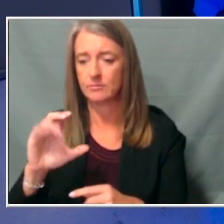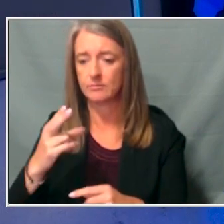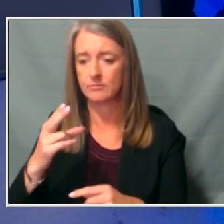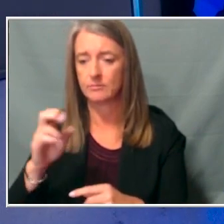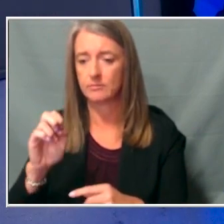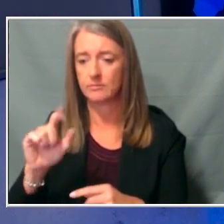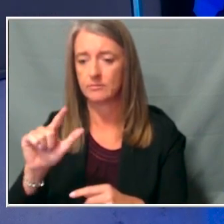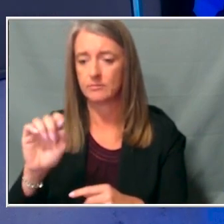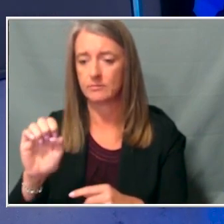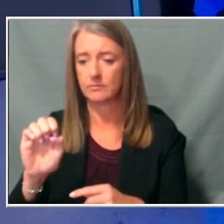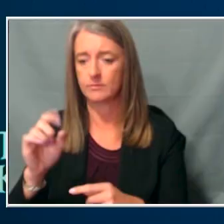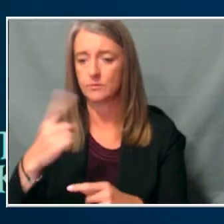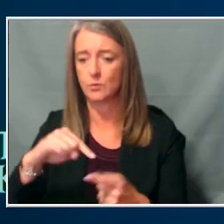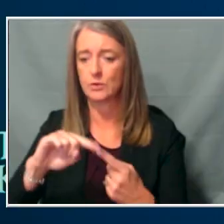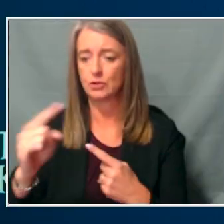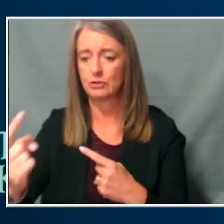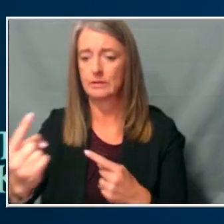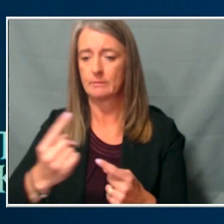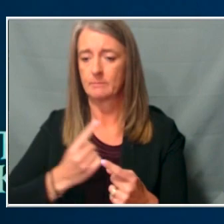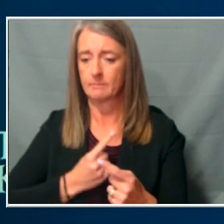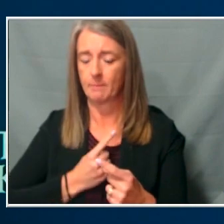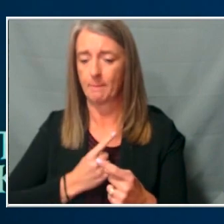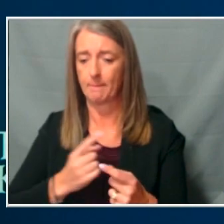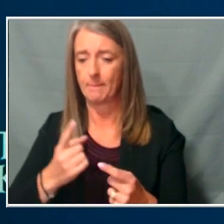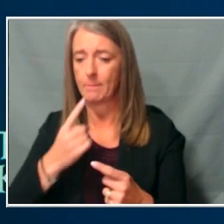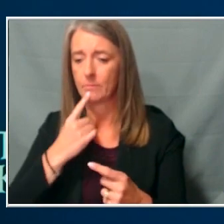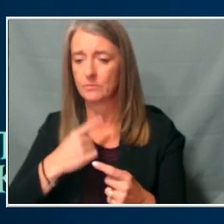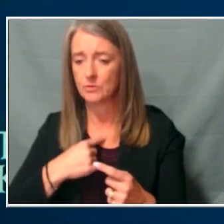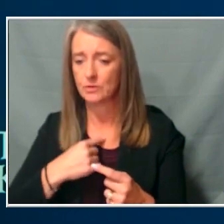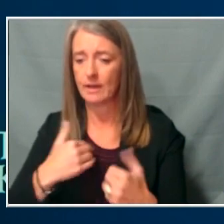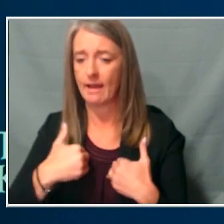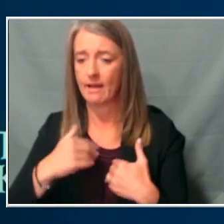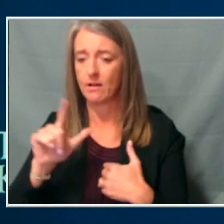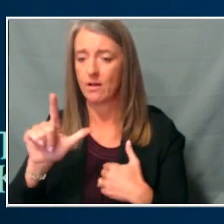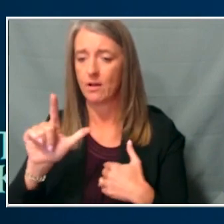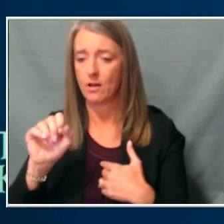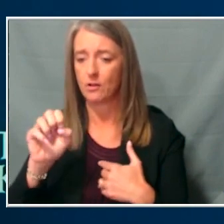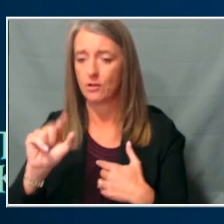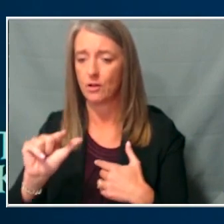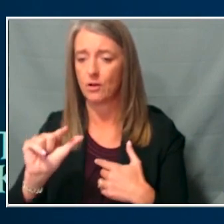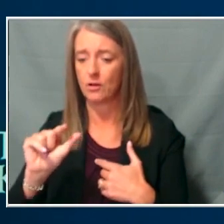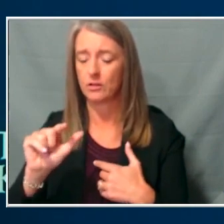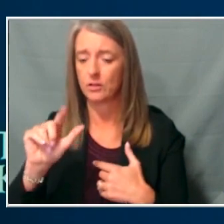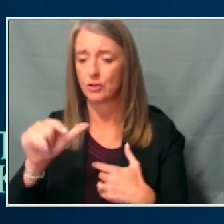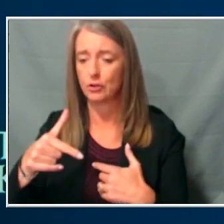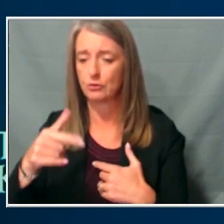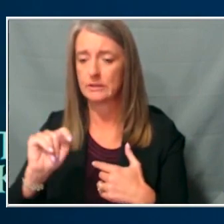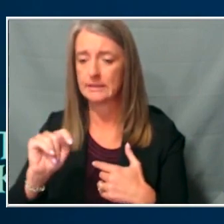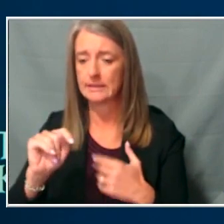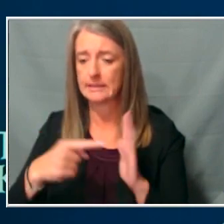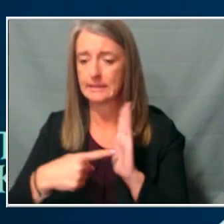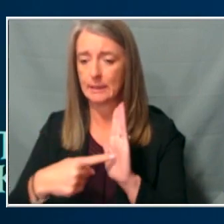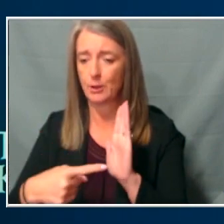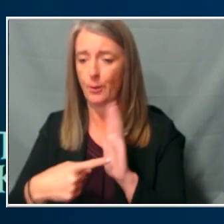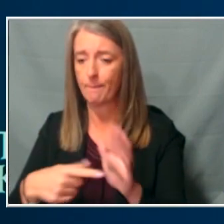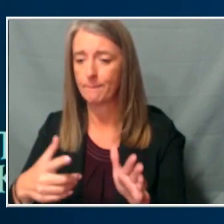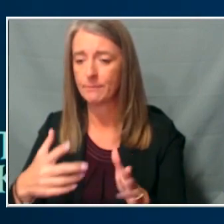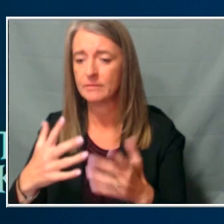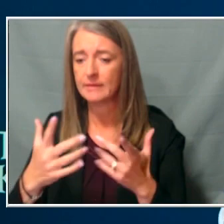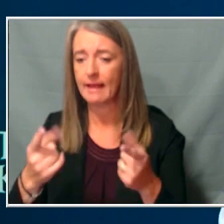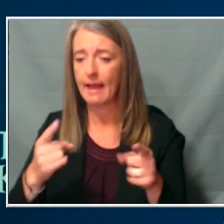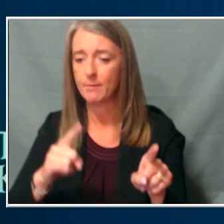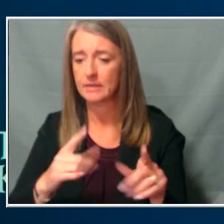she came to me, she had been told she had long QT syndrome, and what happens is that this happens a lot. Now,